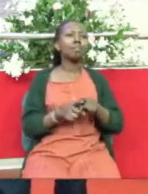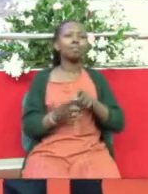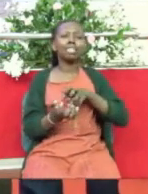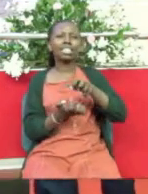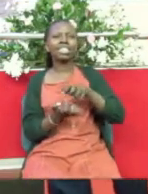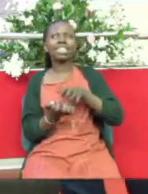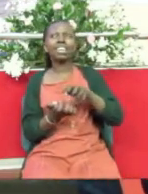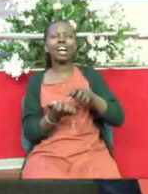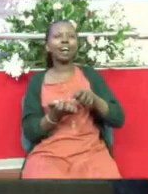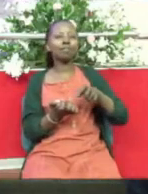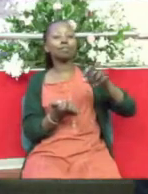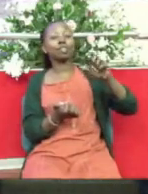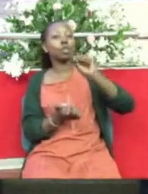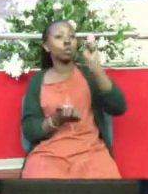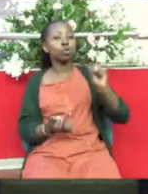sword.